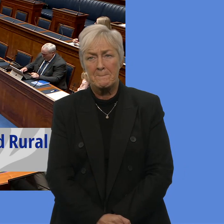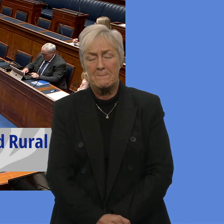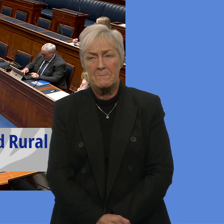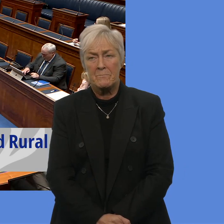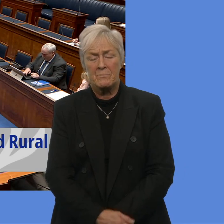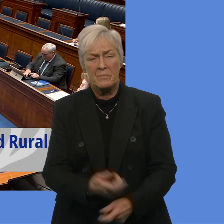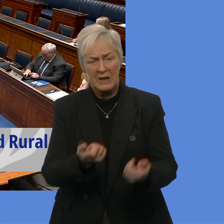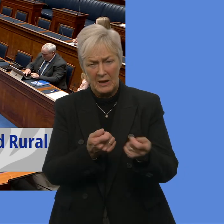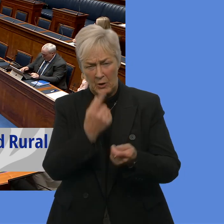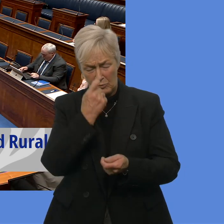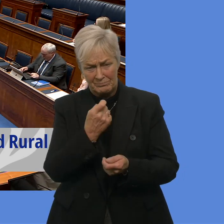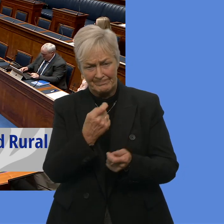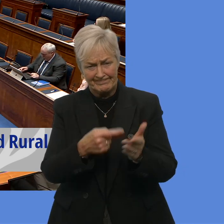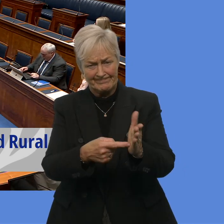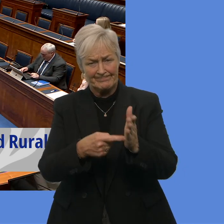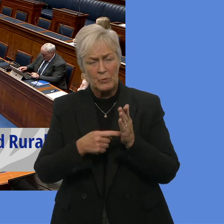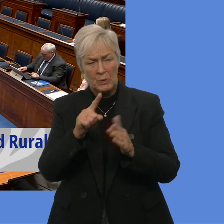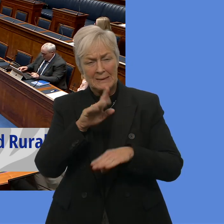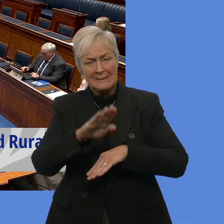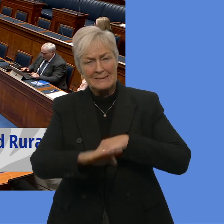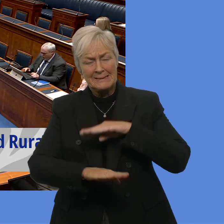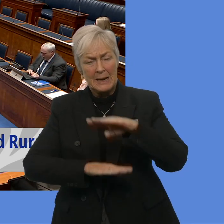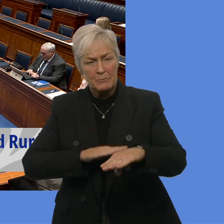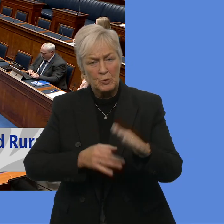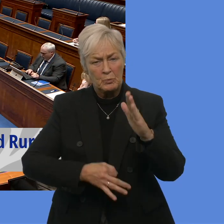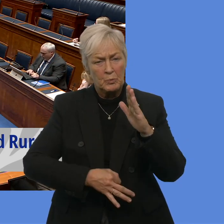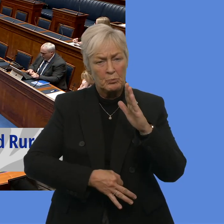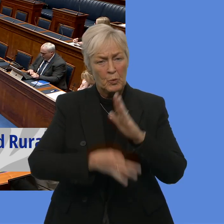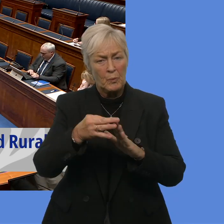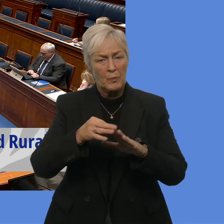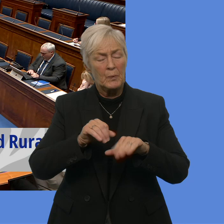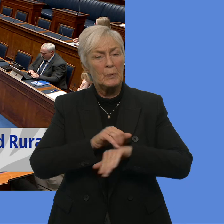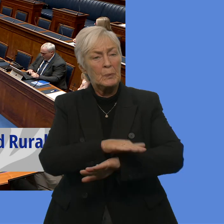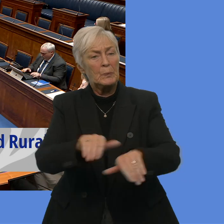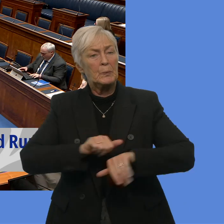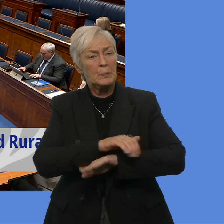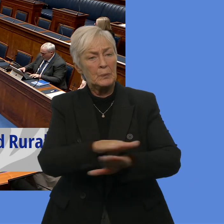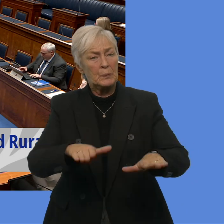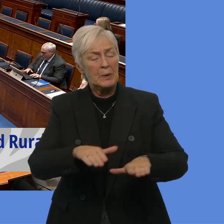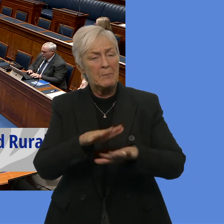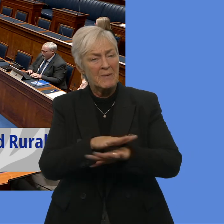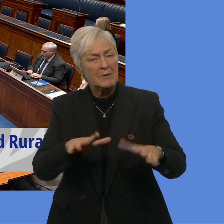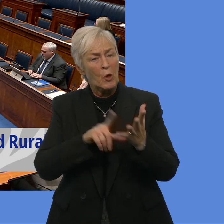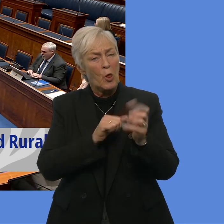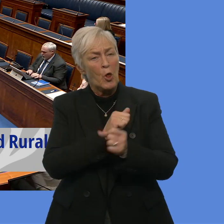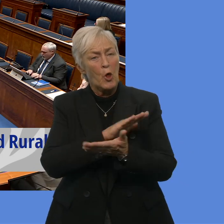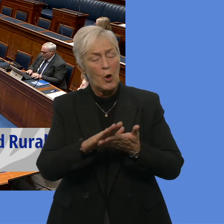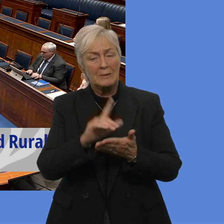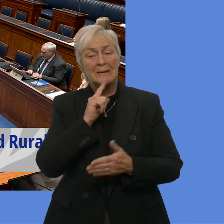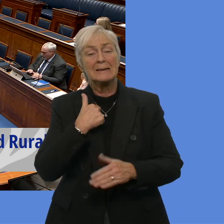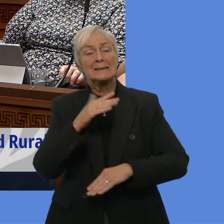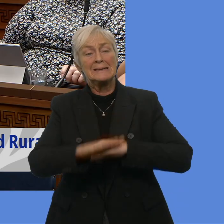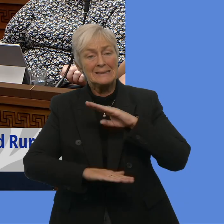Minister, could you please outline what steps you'll be taking to improve bathing water quality in Belfast Lough? Minister. So the steps I'm taking forward